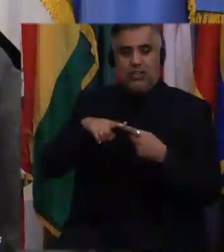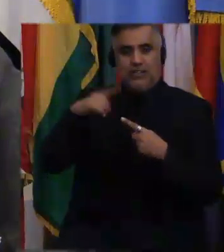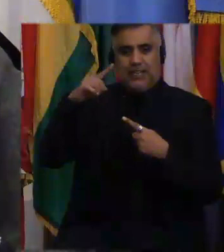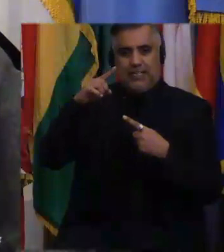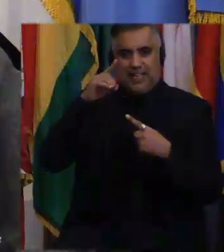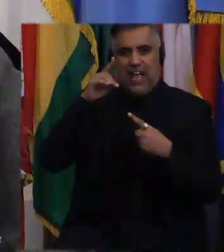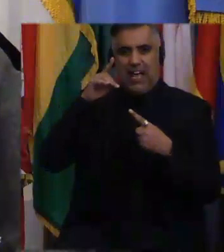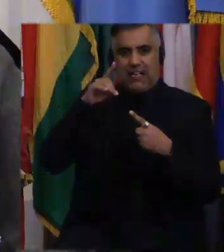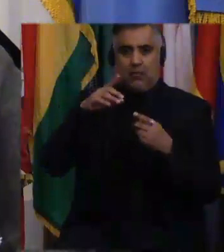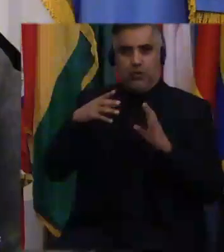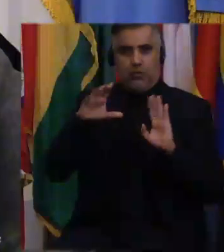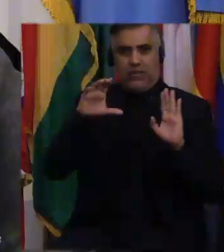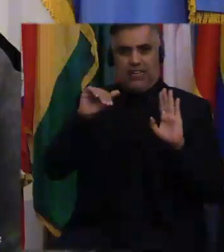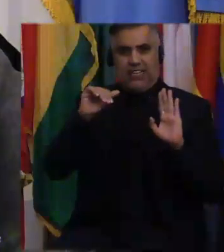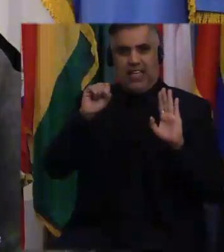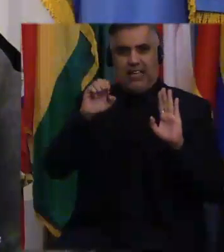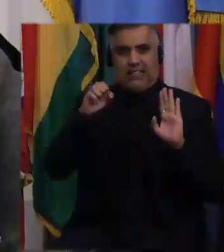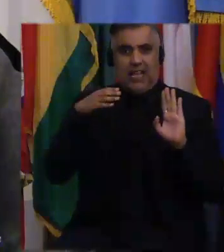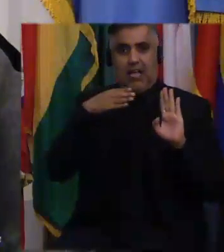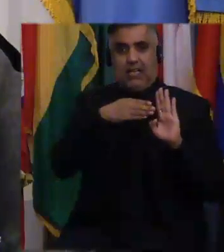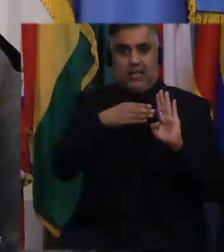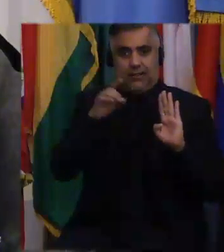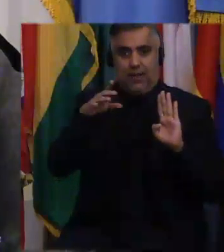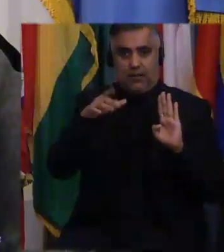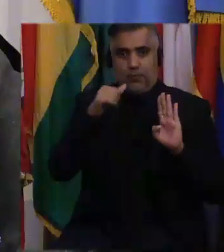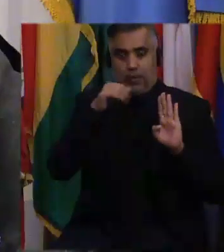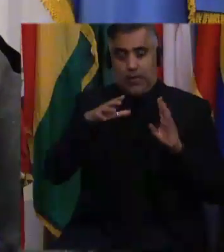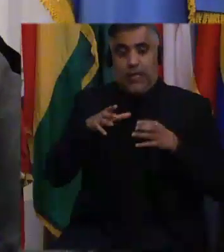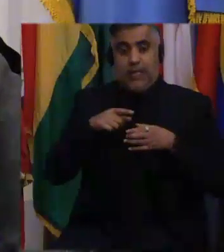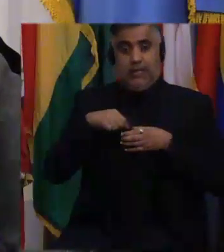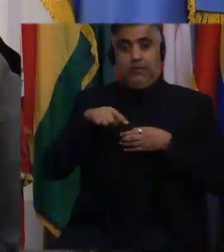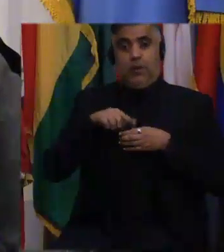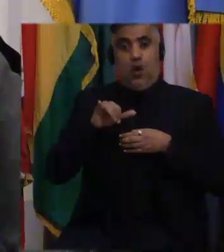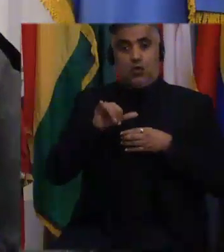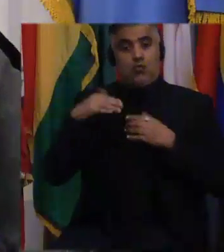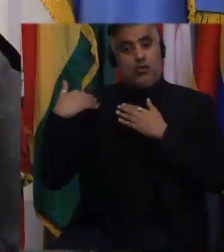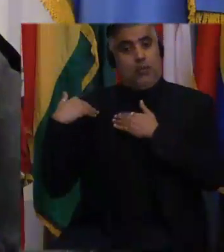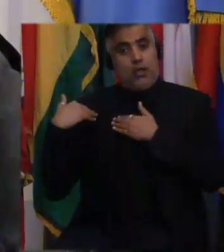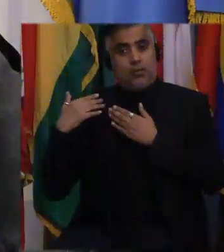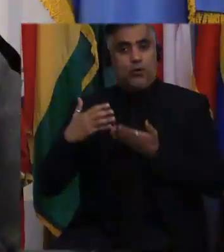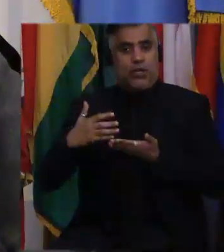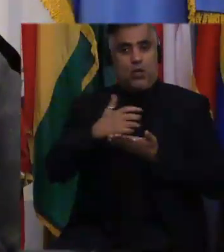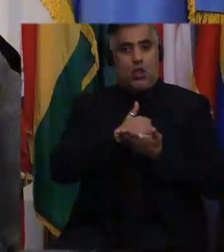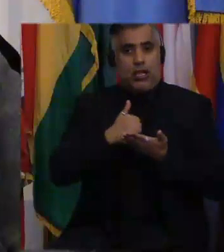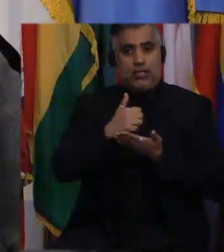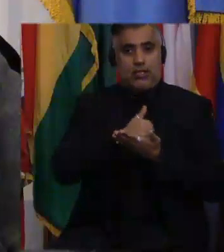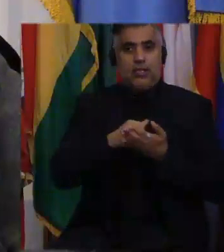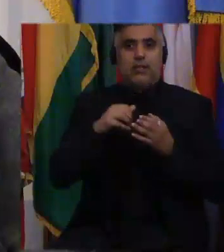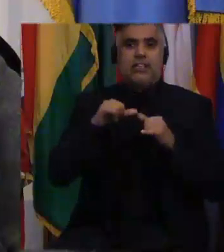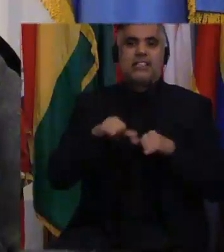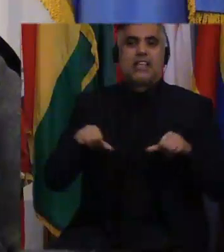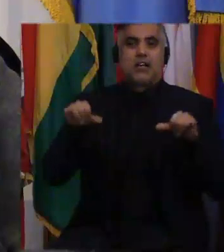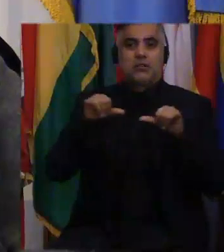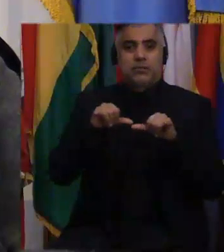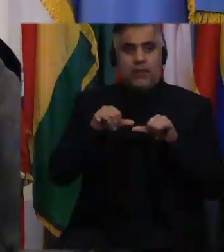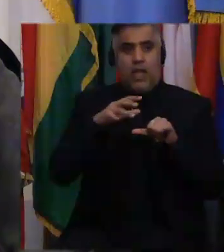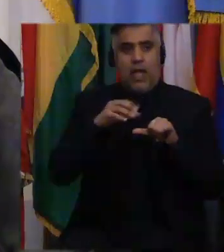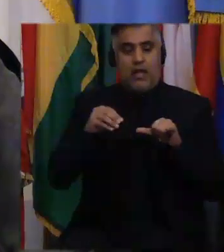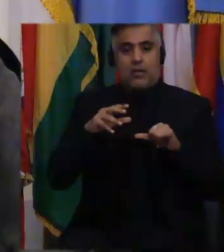of violence against women. This body is also responsible for collecting standardized